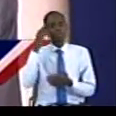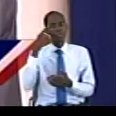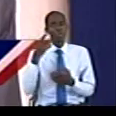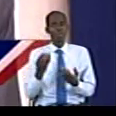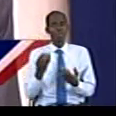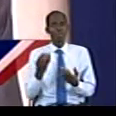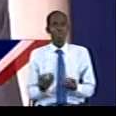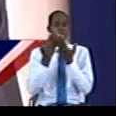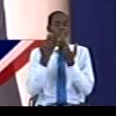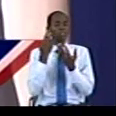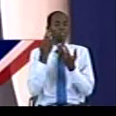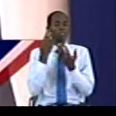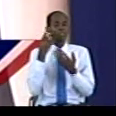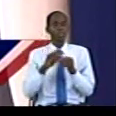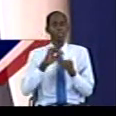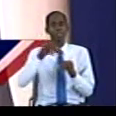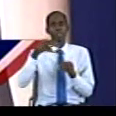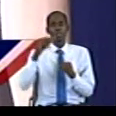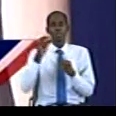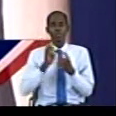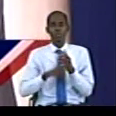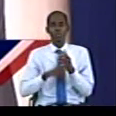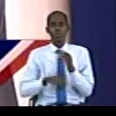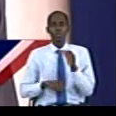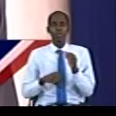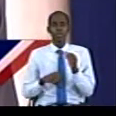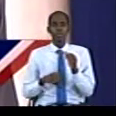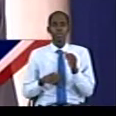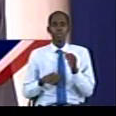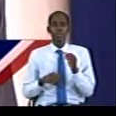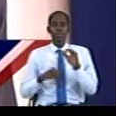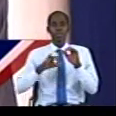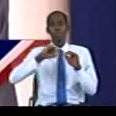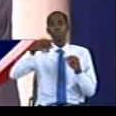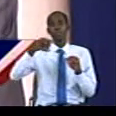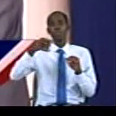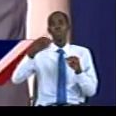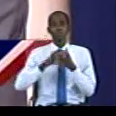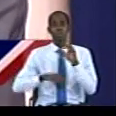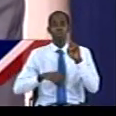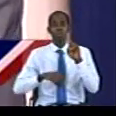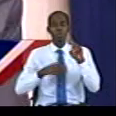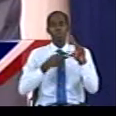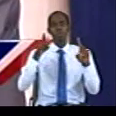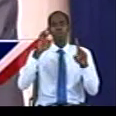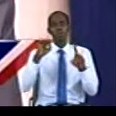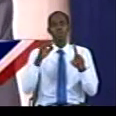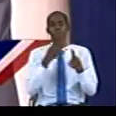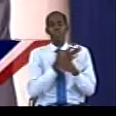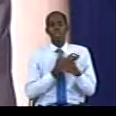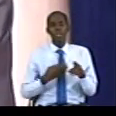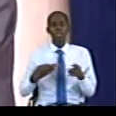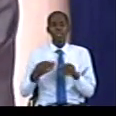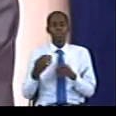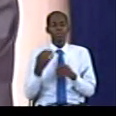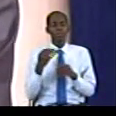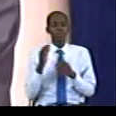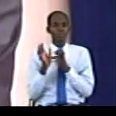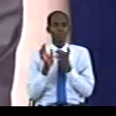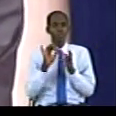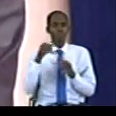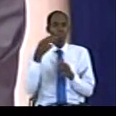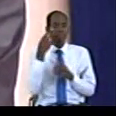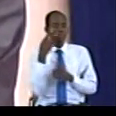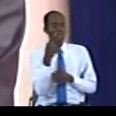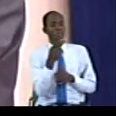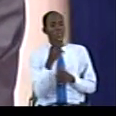chapter 1 verse 29, it says, the next day John saw Jesus coming unto him. He said, behold the Lamb